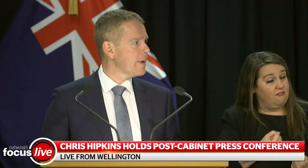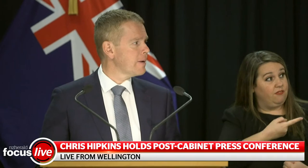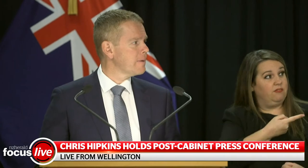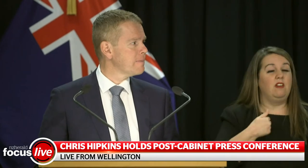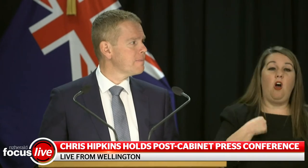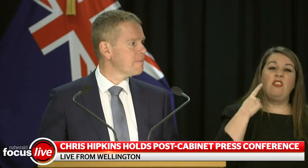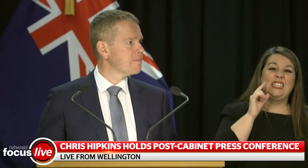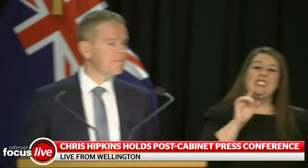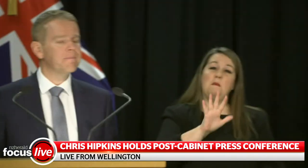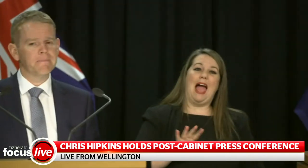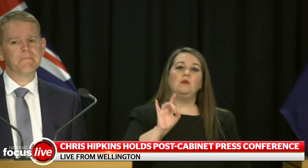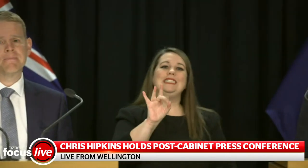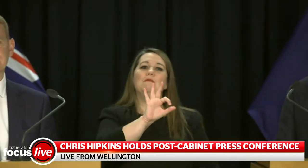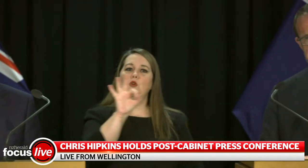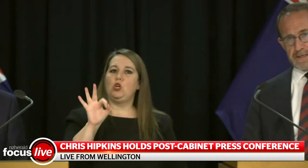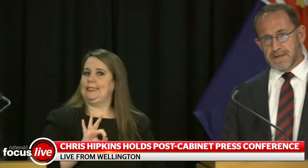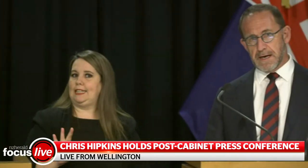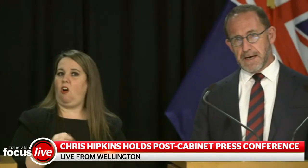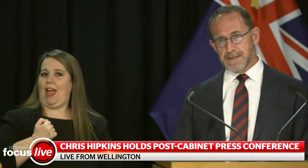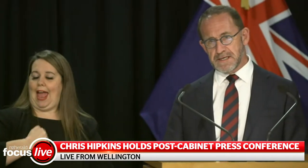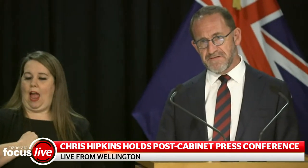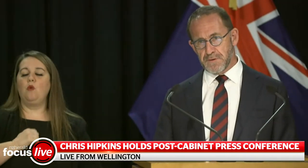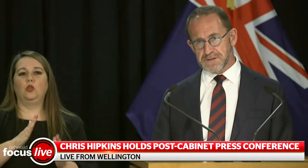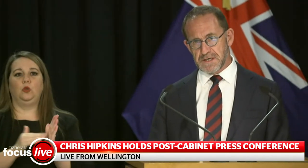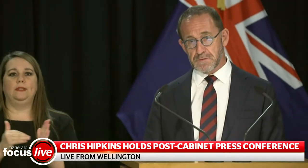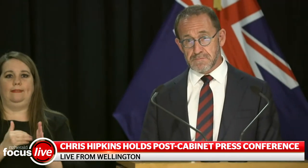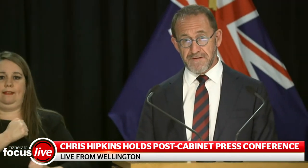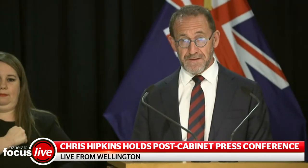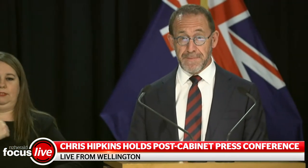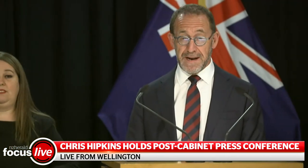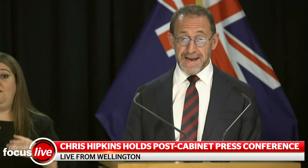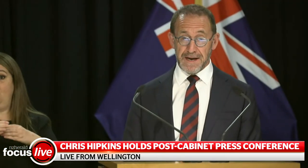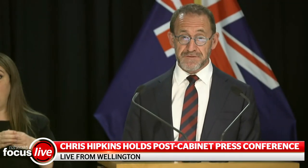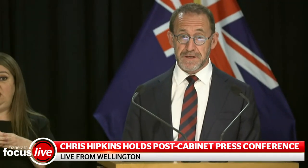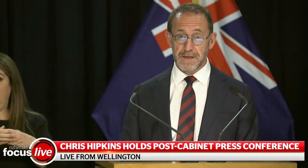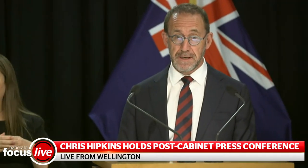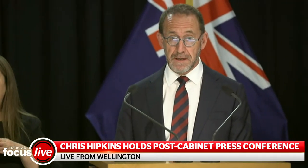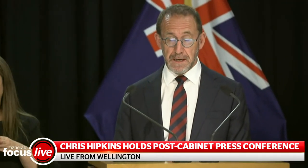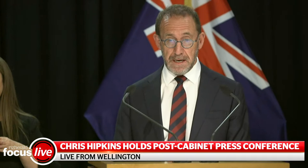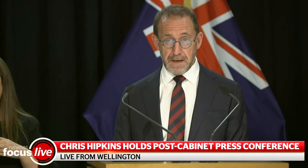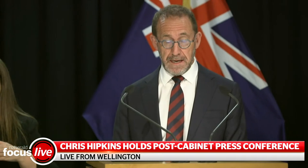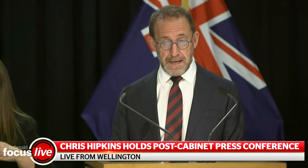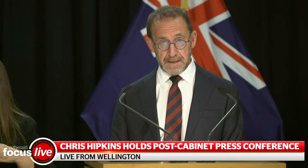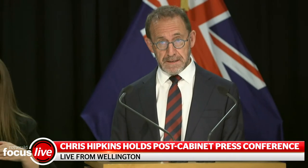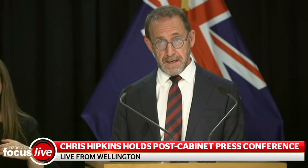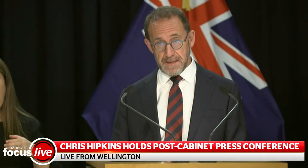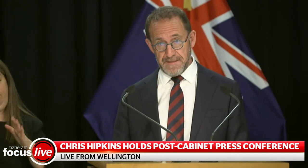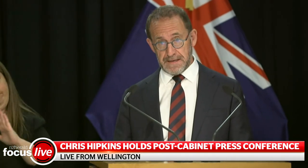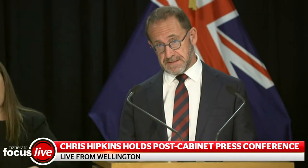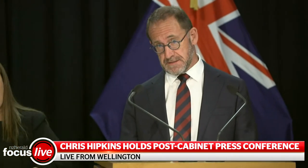lost about 10% of our NZDF personnel. It's roughly about 800.